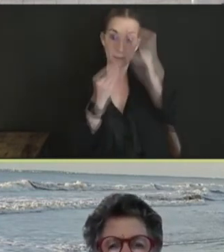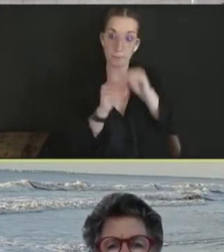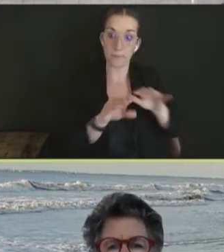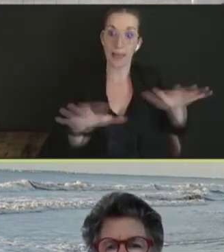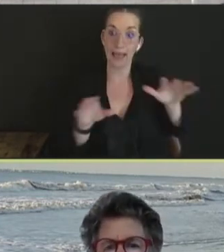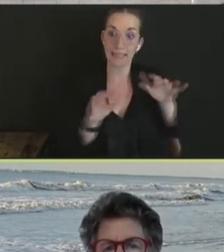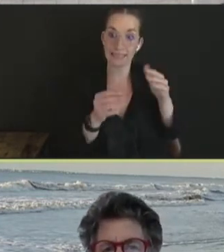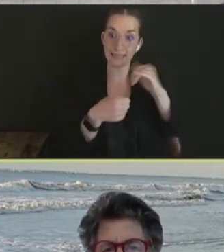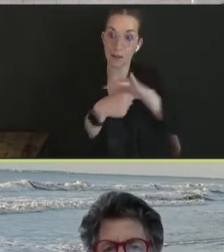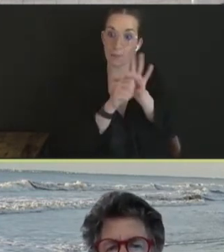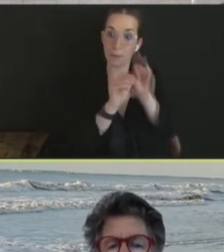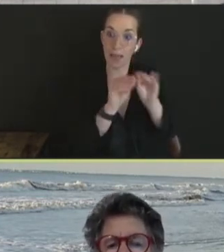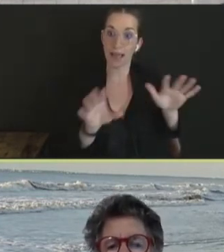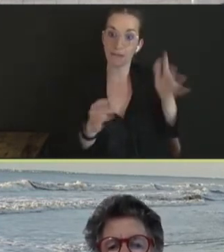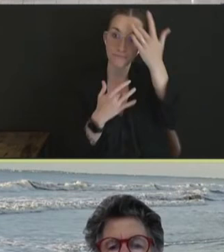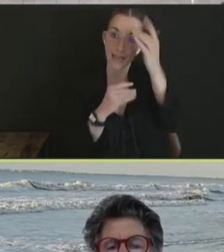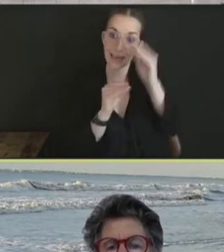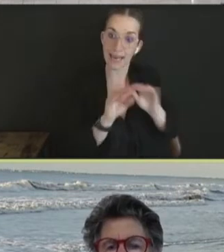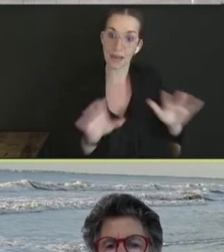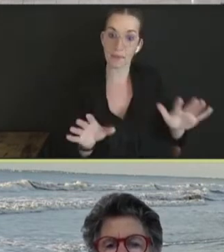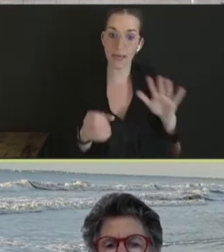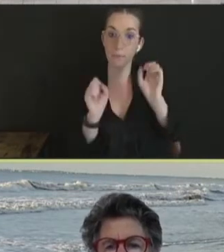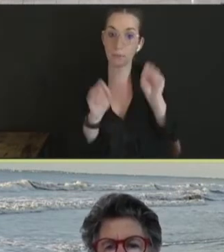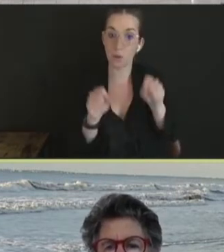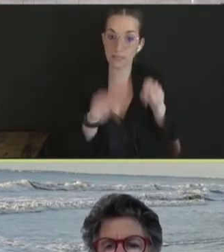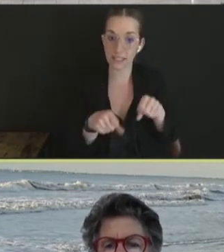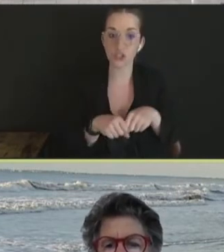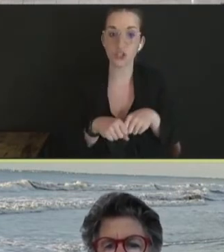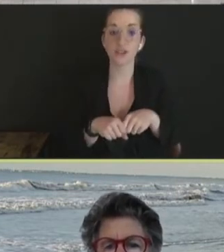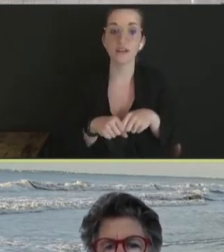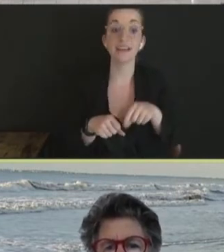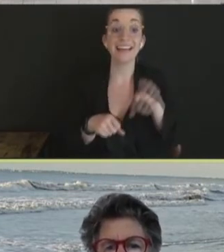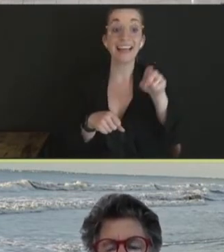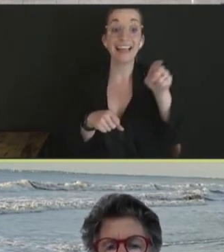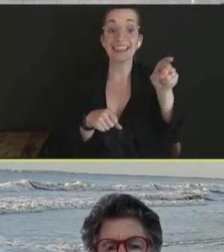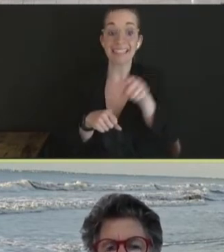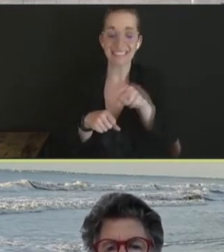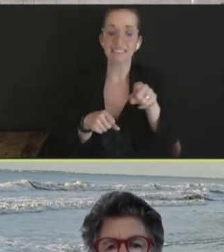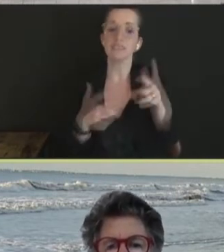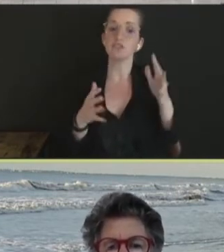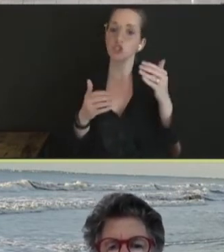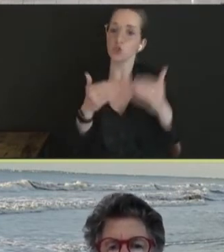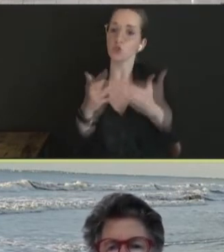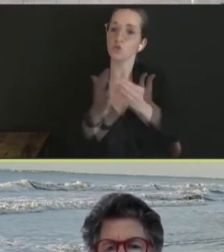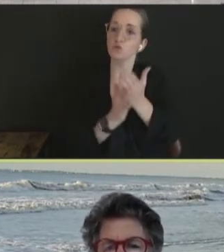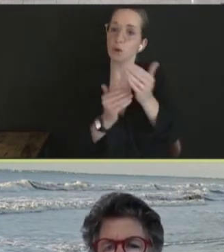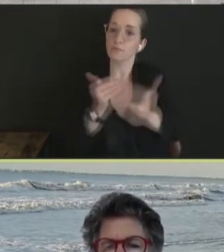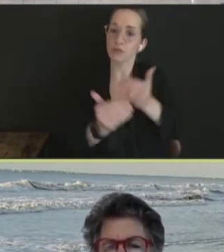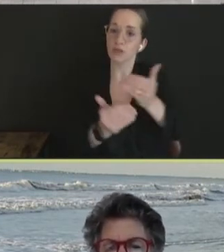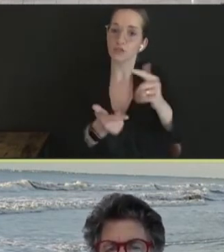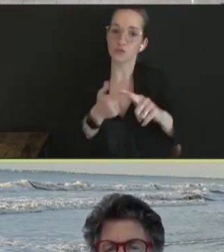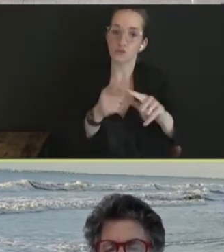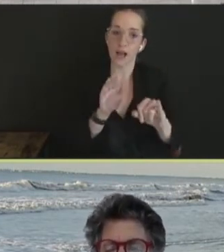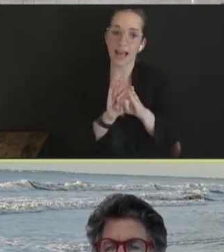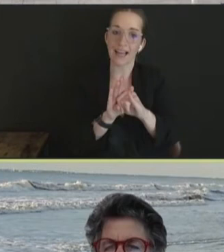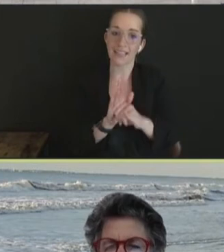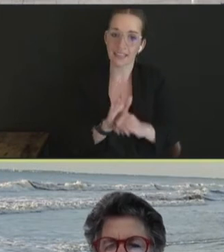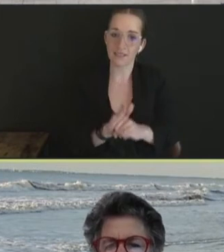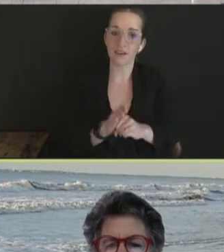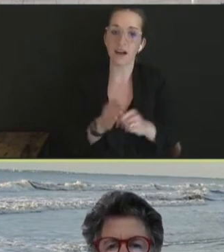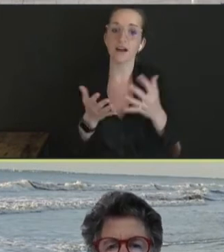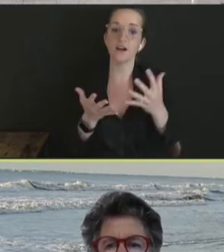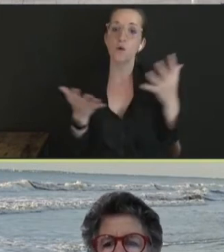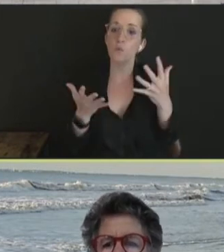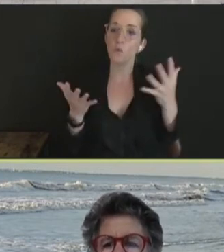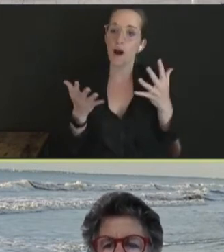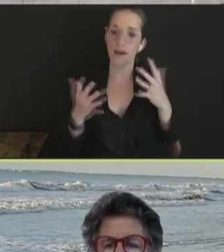they've highlighted paramyxoviruses. They've gone through a process to identify the paramyxovirus as a concern, and then you